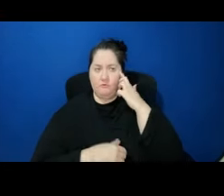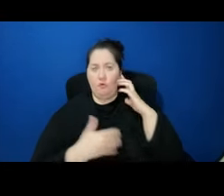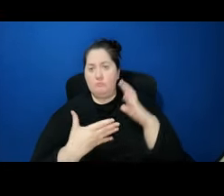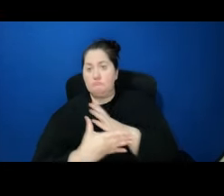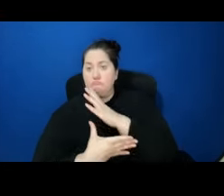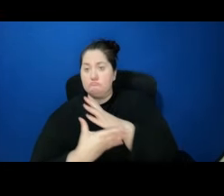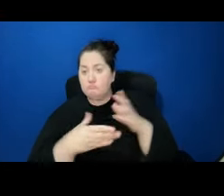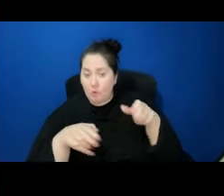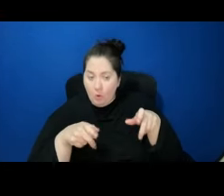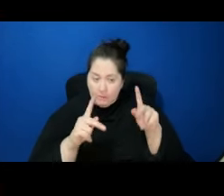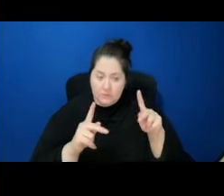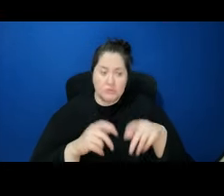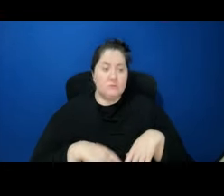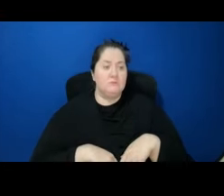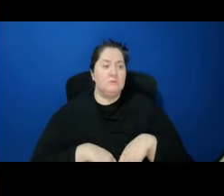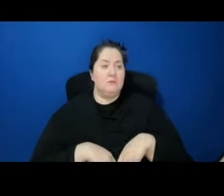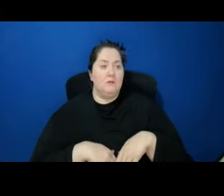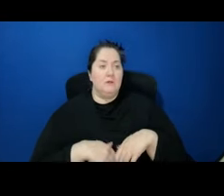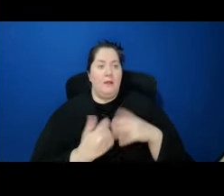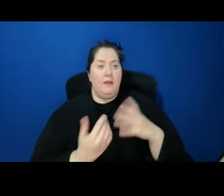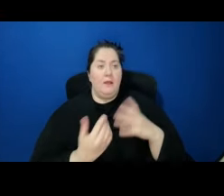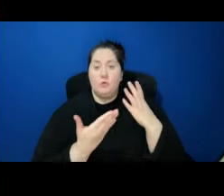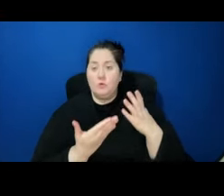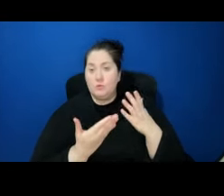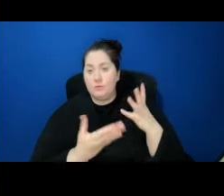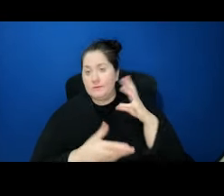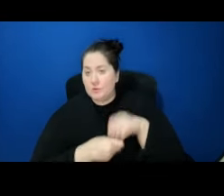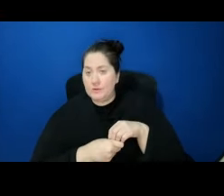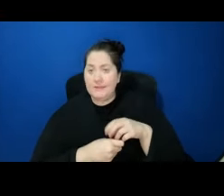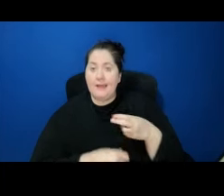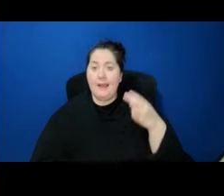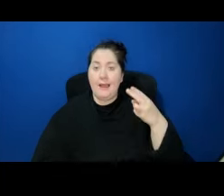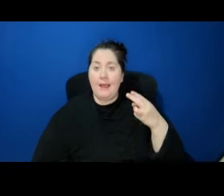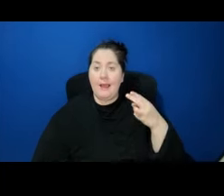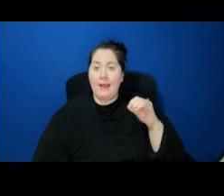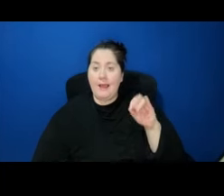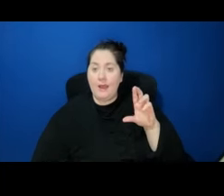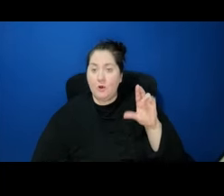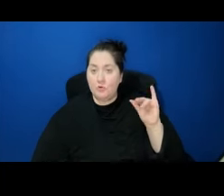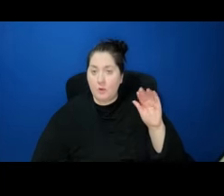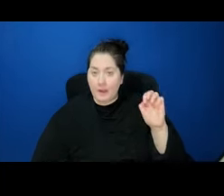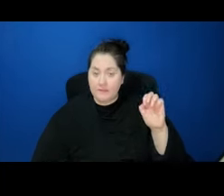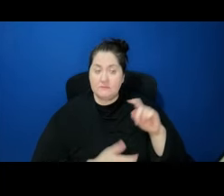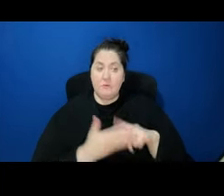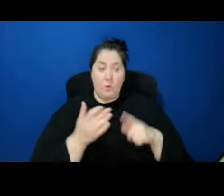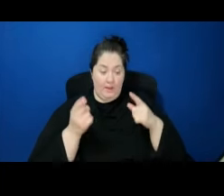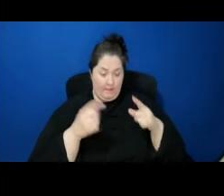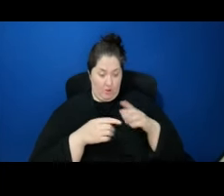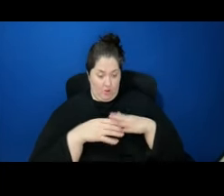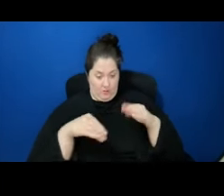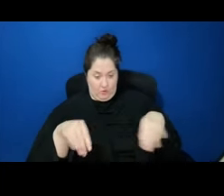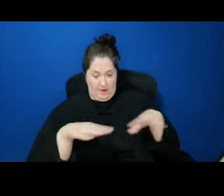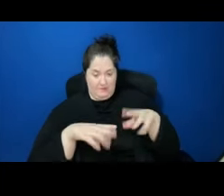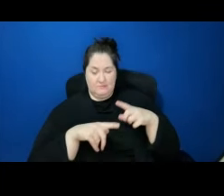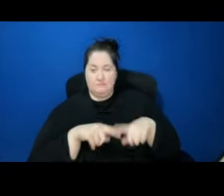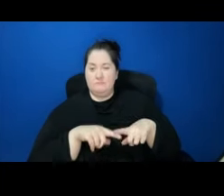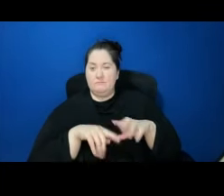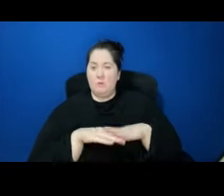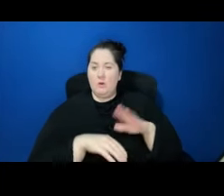options, including high rise. However, what actually happens on the ground is based on zoning. So